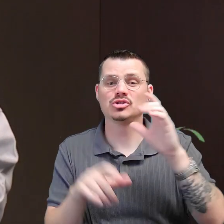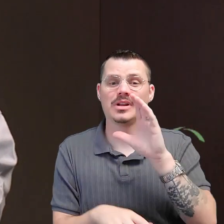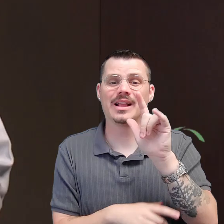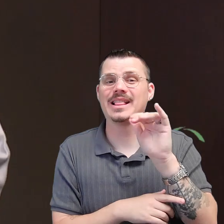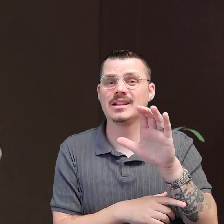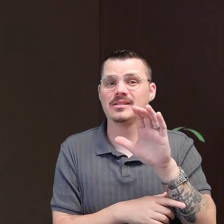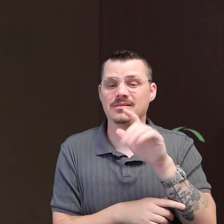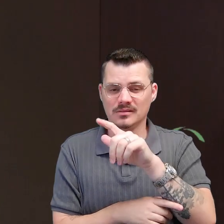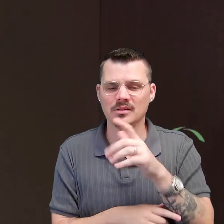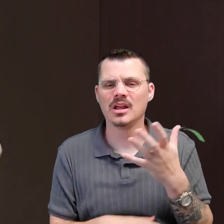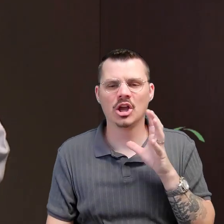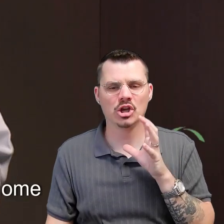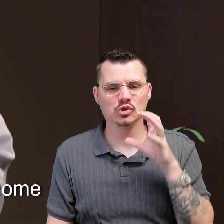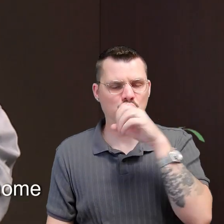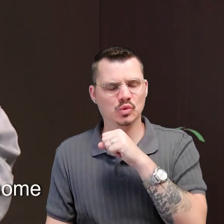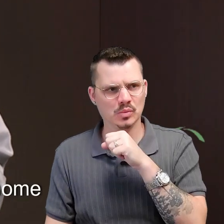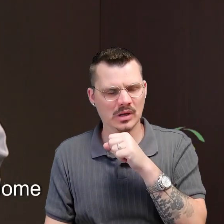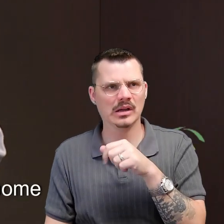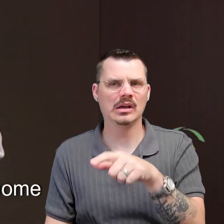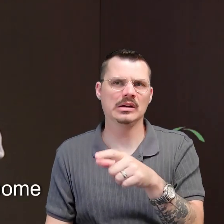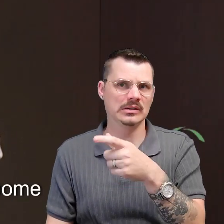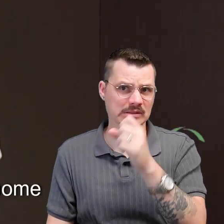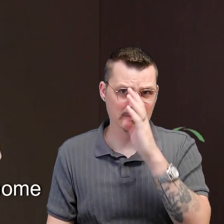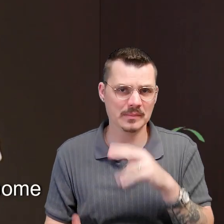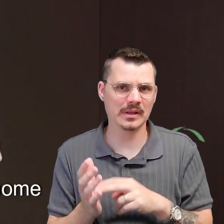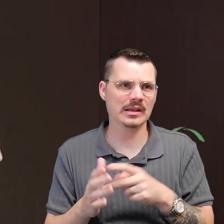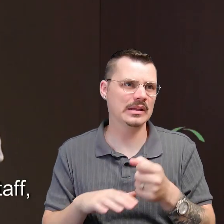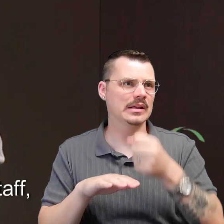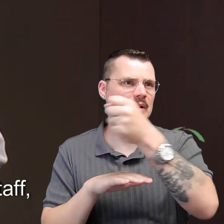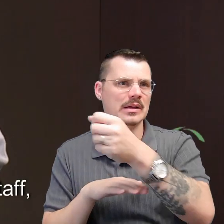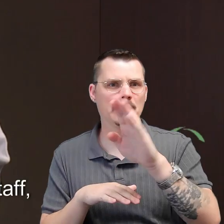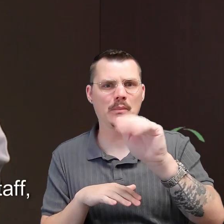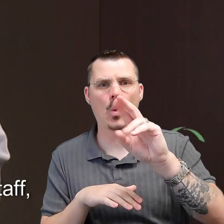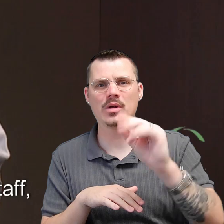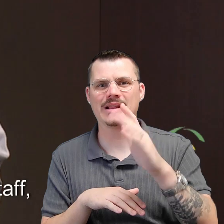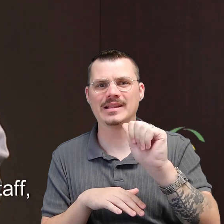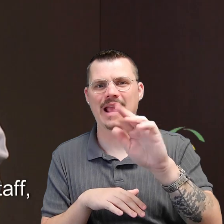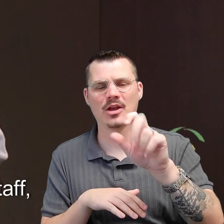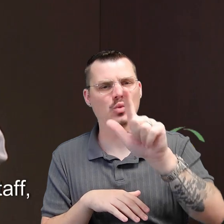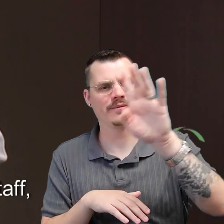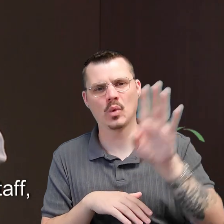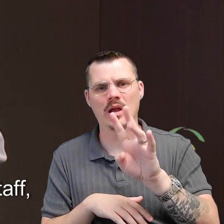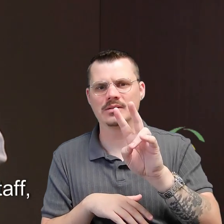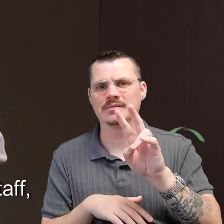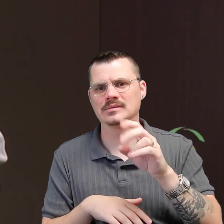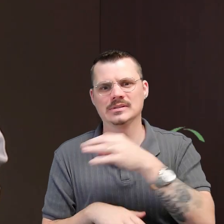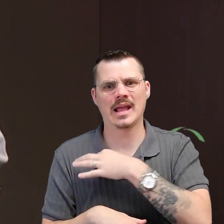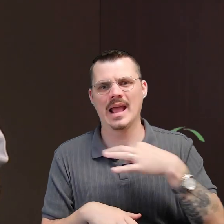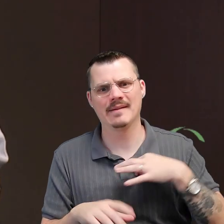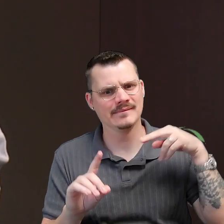clinics assumed that they must be in a board and care home needing 24-hour support from paid